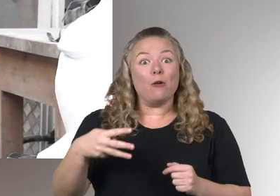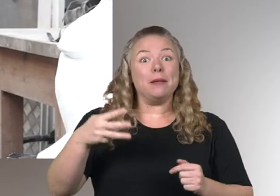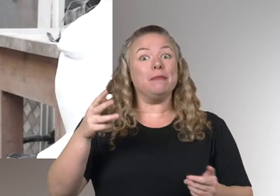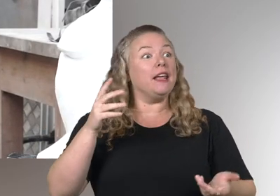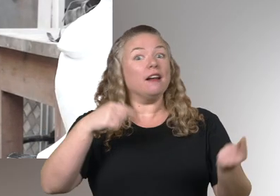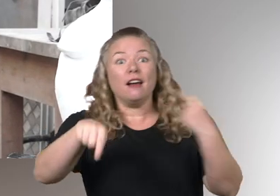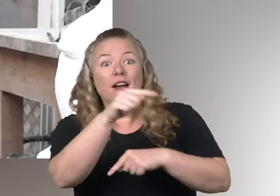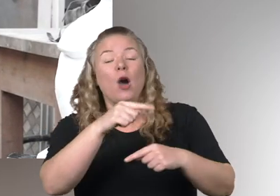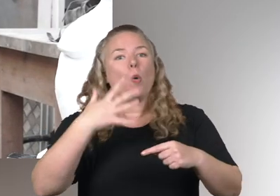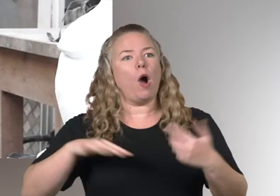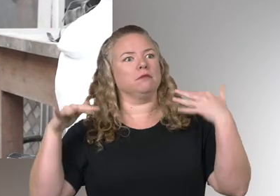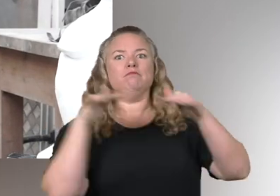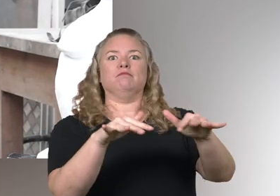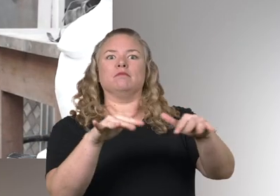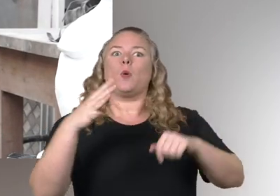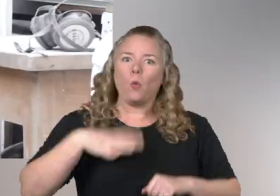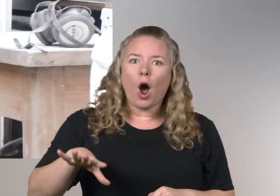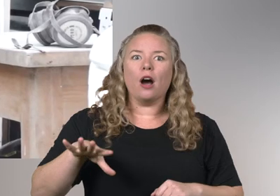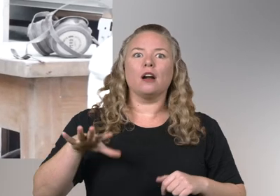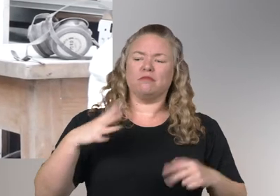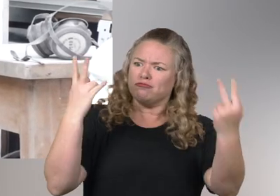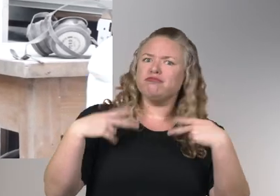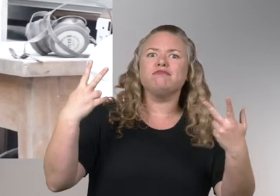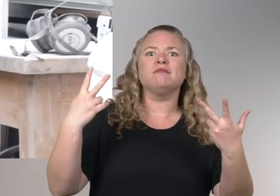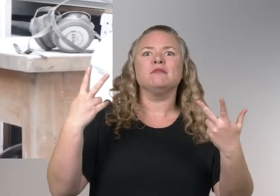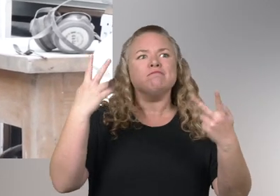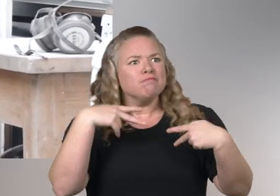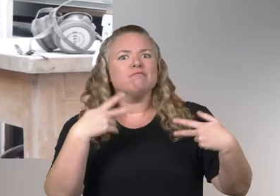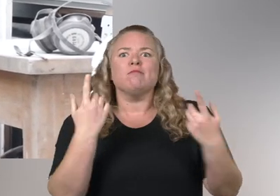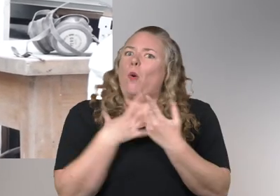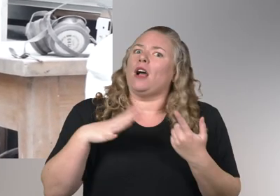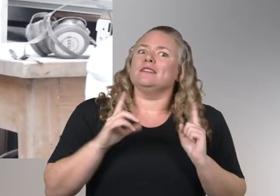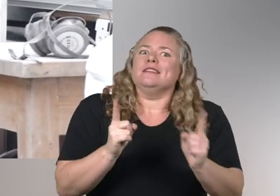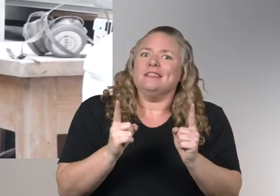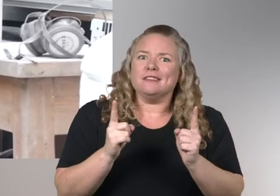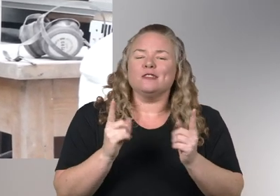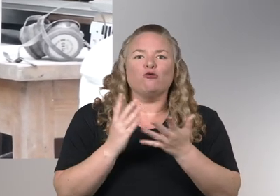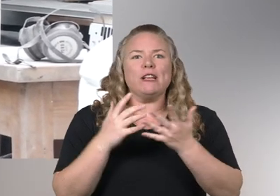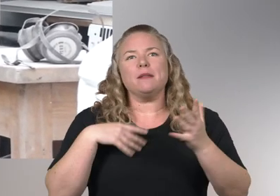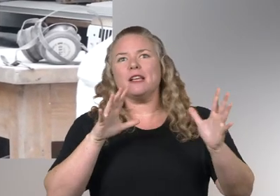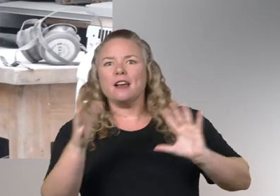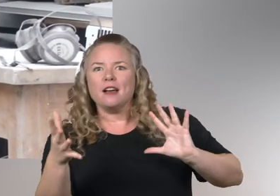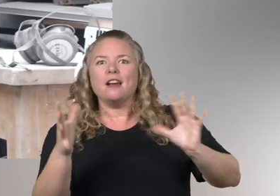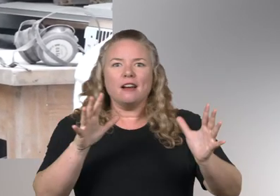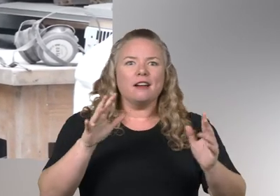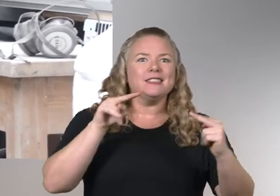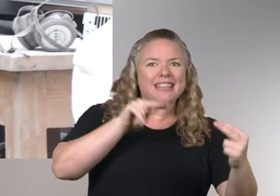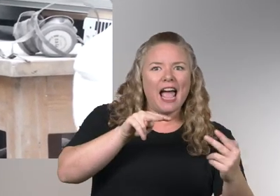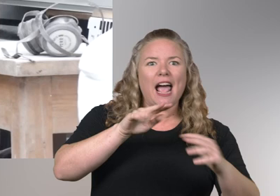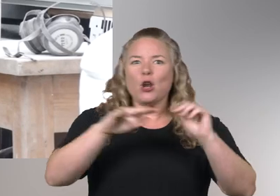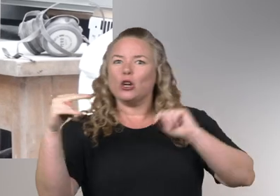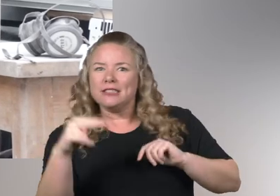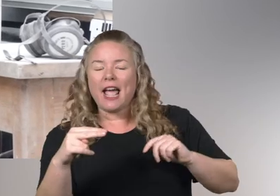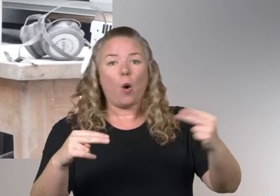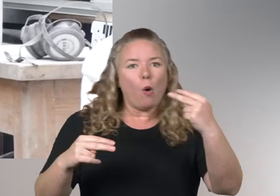Paralympians want people to stare at them. You know, they want to be objects of scrutiny. So I wanted to play around with that paradox